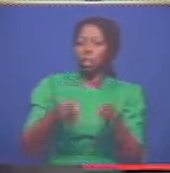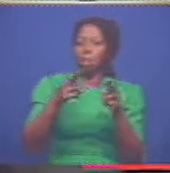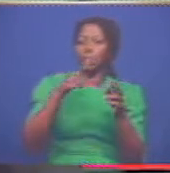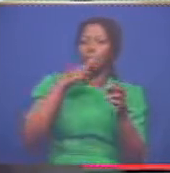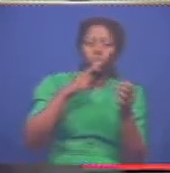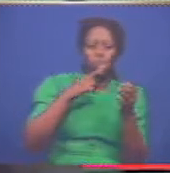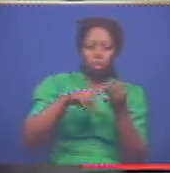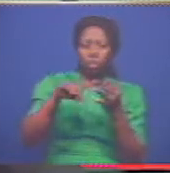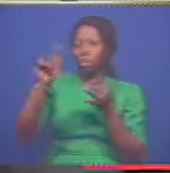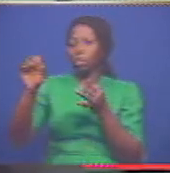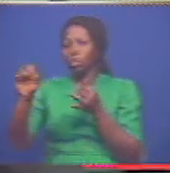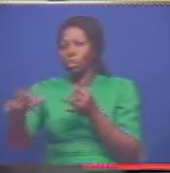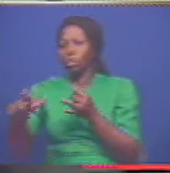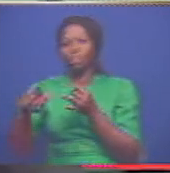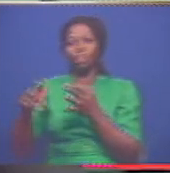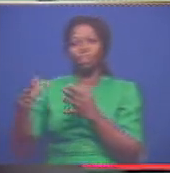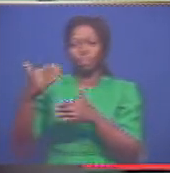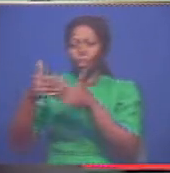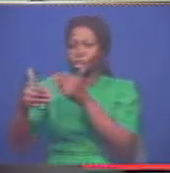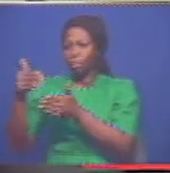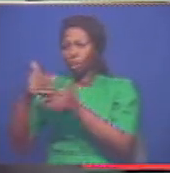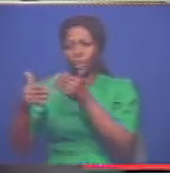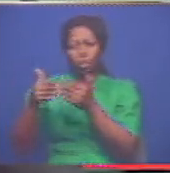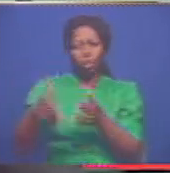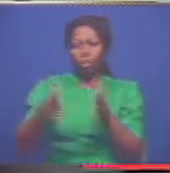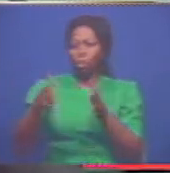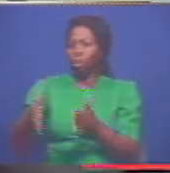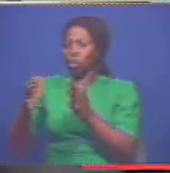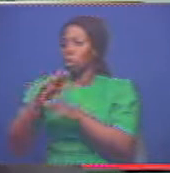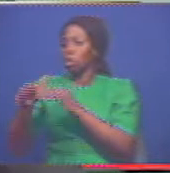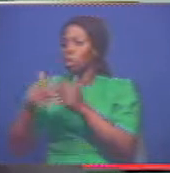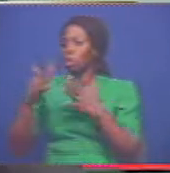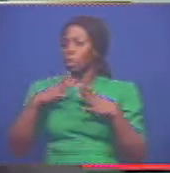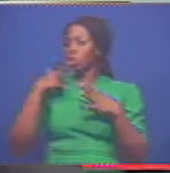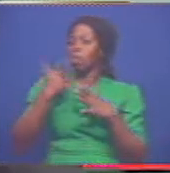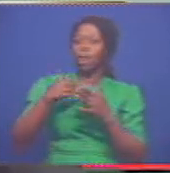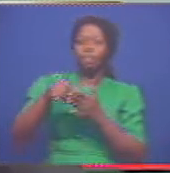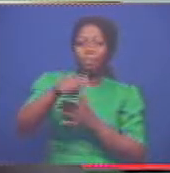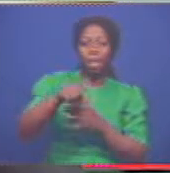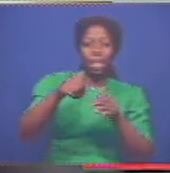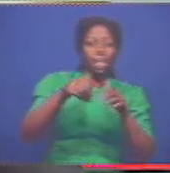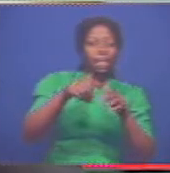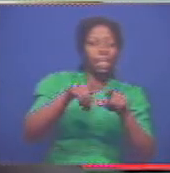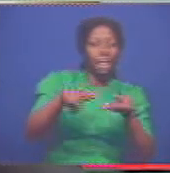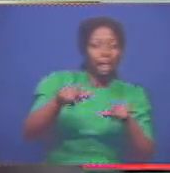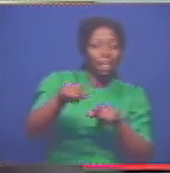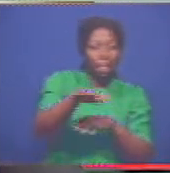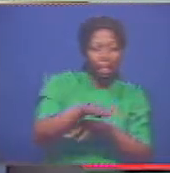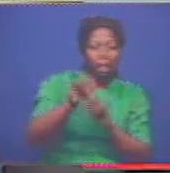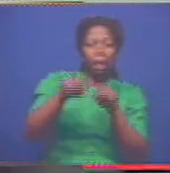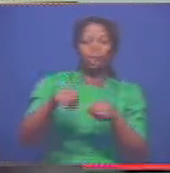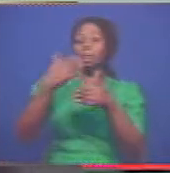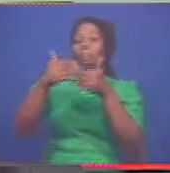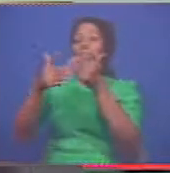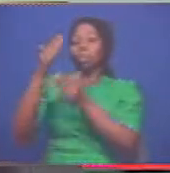Tall, like that. Mm. All those people who have been able to purchase plots in those areas may be able to build. Because